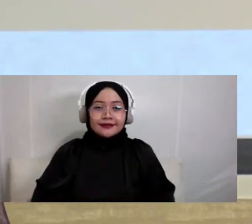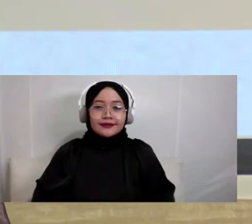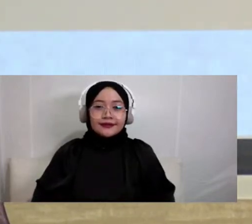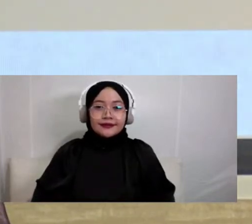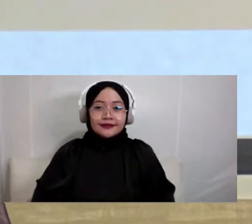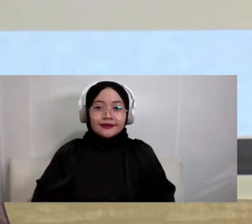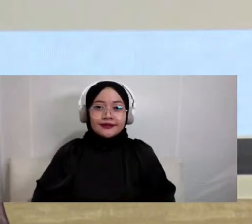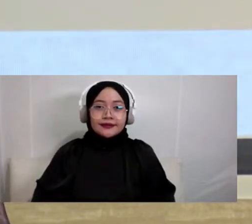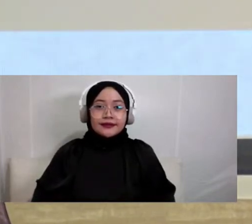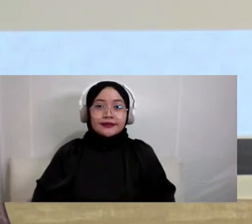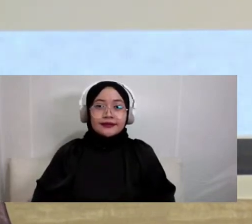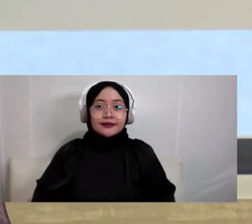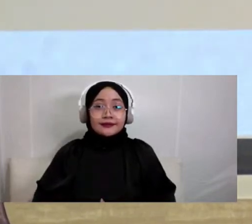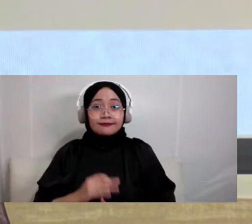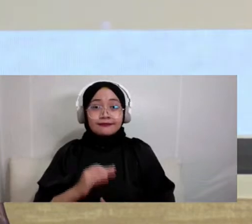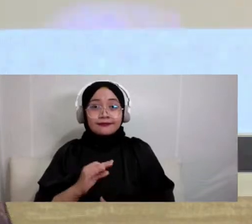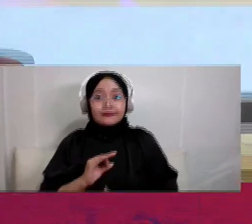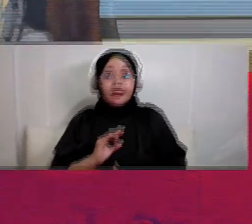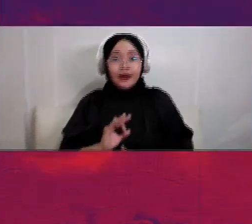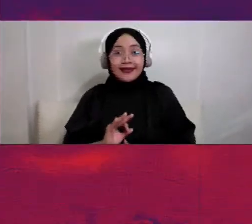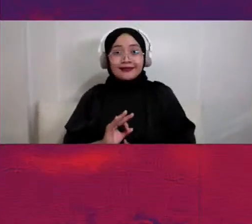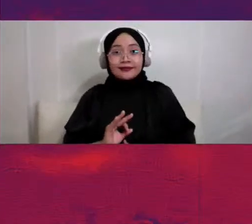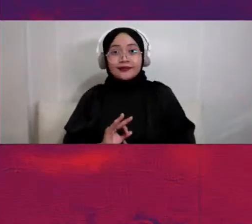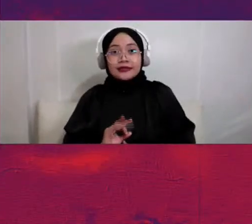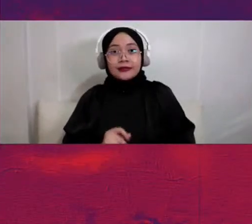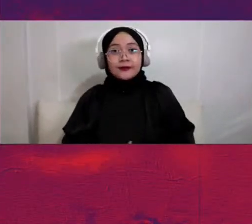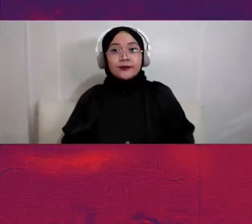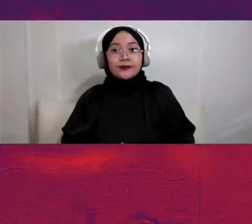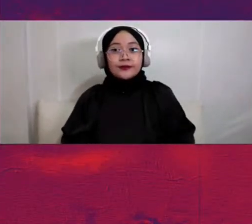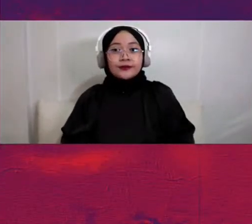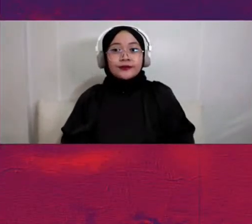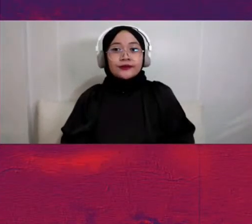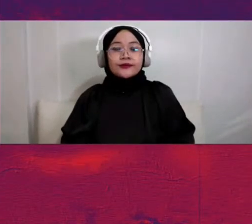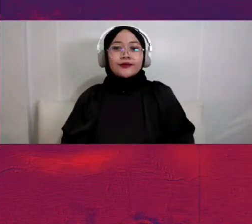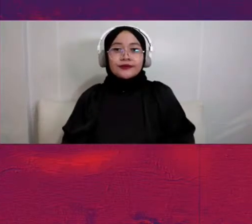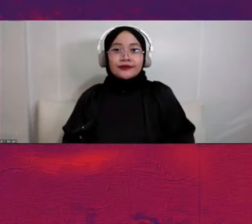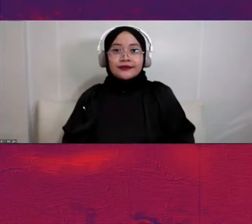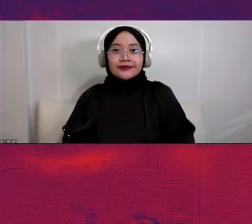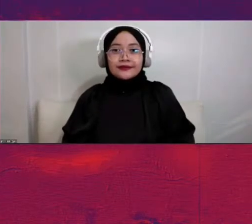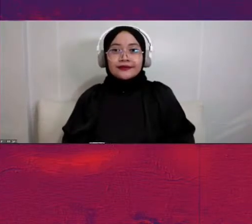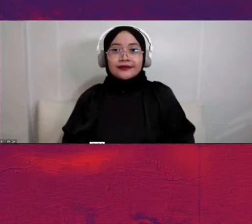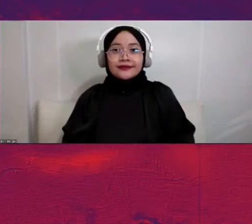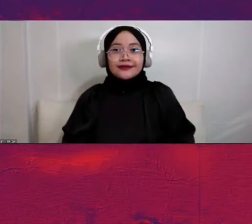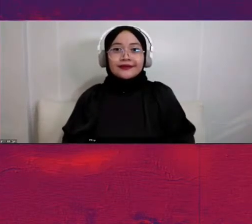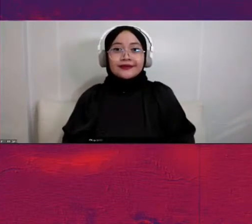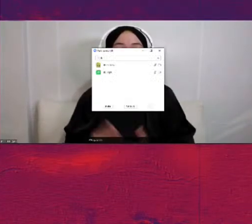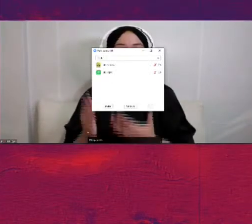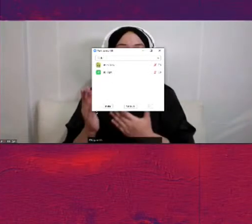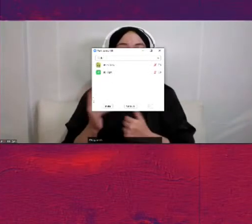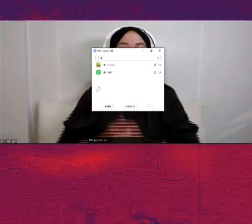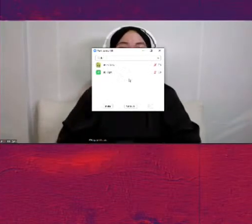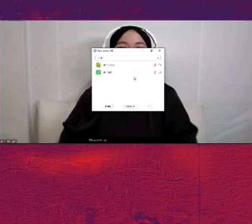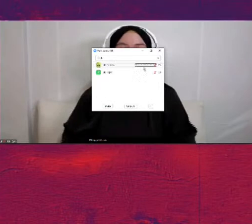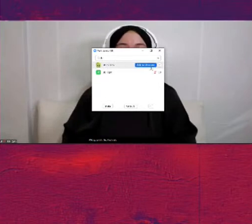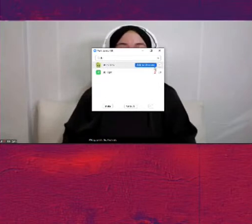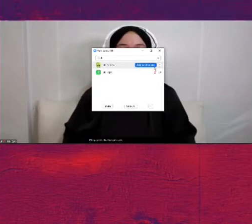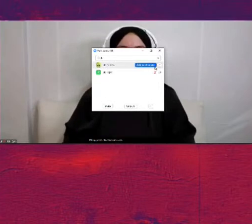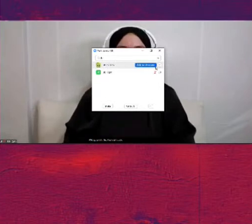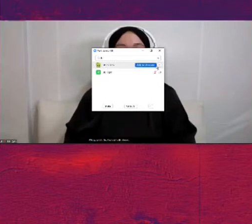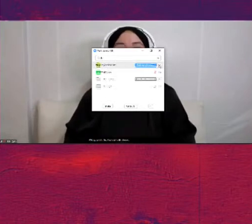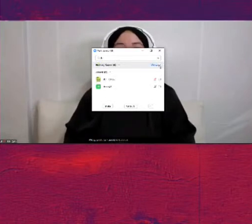Yeah. Okay, yeah. So I will talk